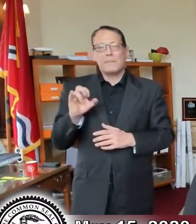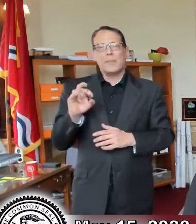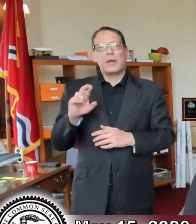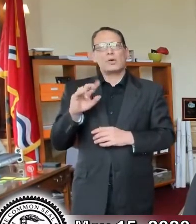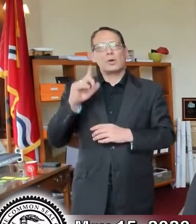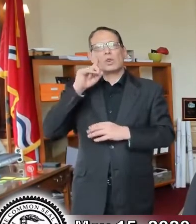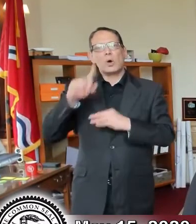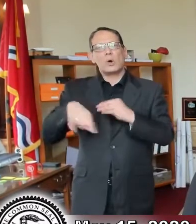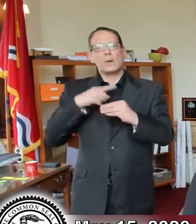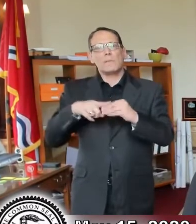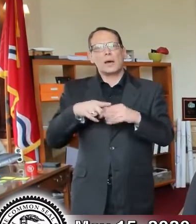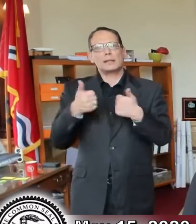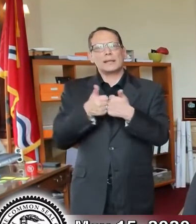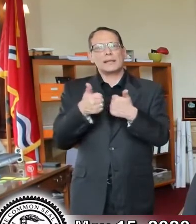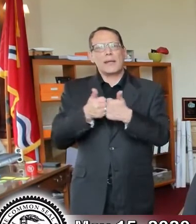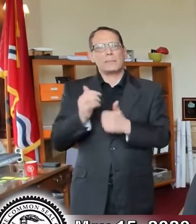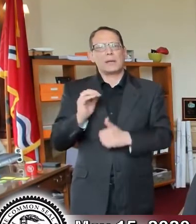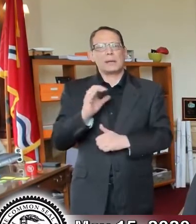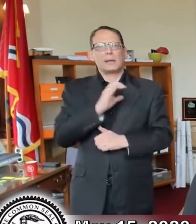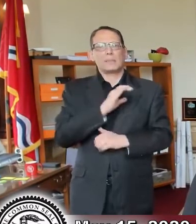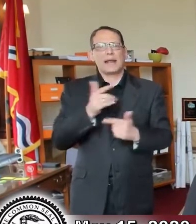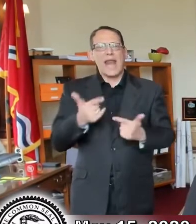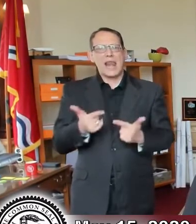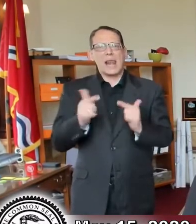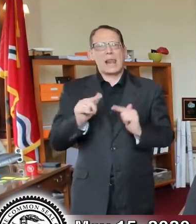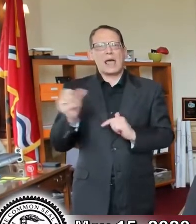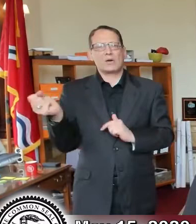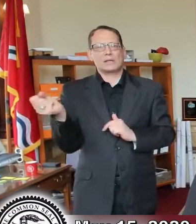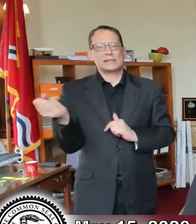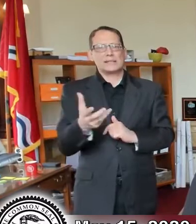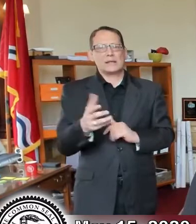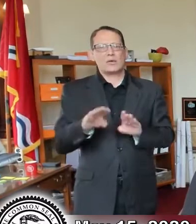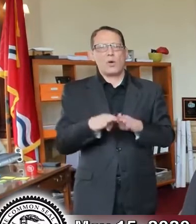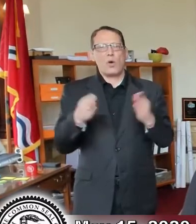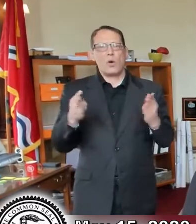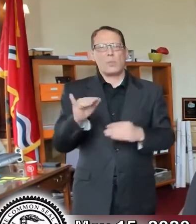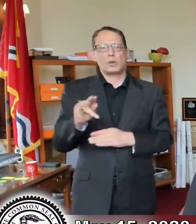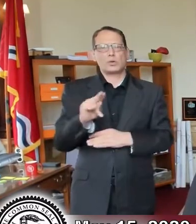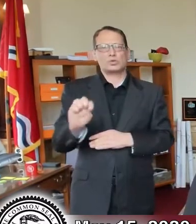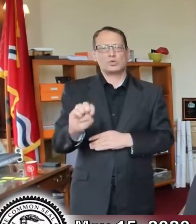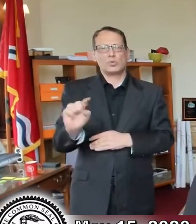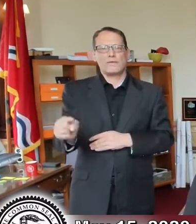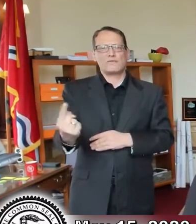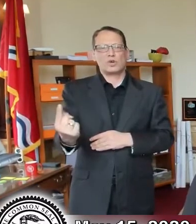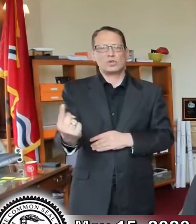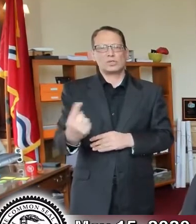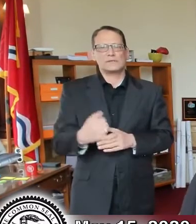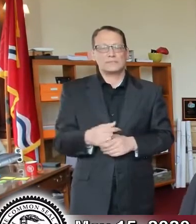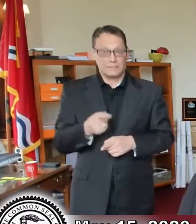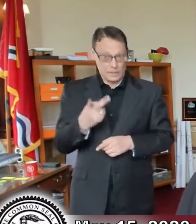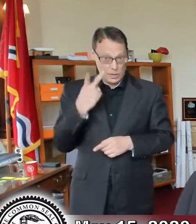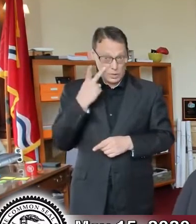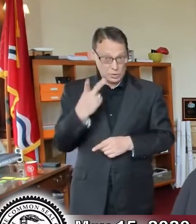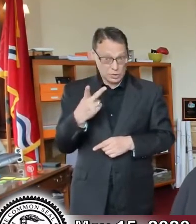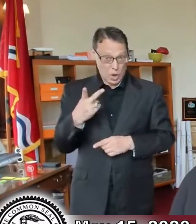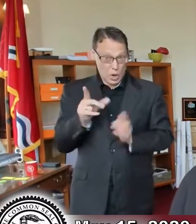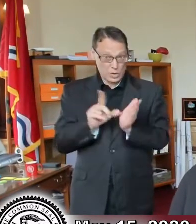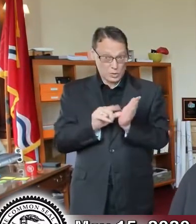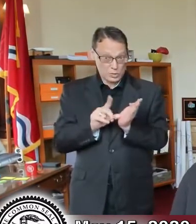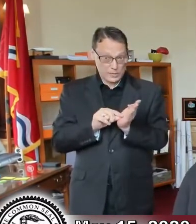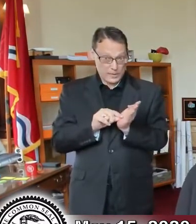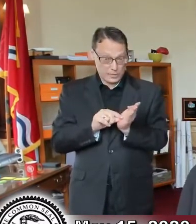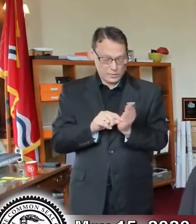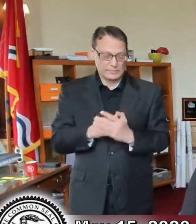Gaming Commission's decision allowing casinos to reopen on June the 1st? So you saw in the paper a day or two